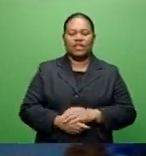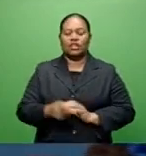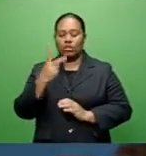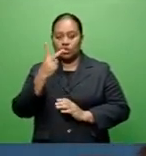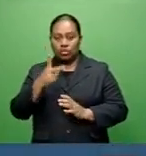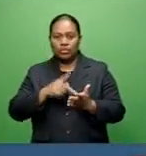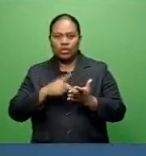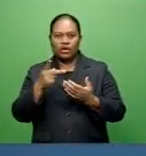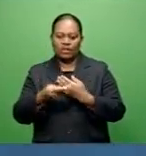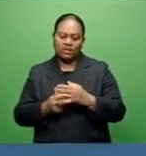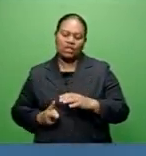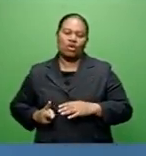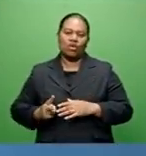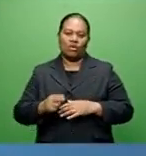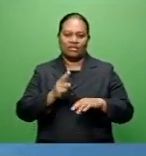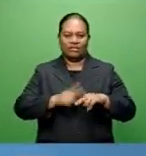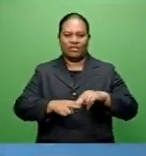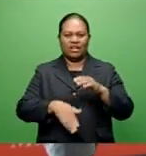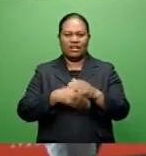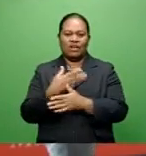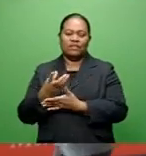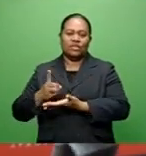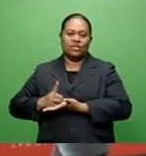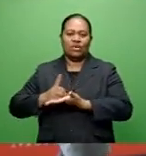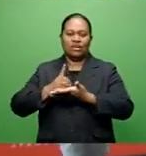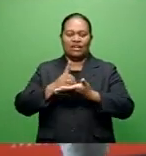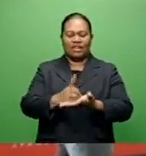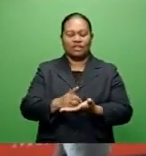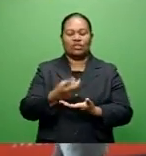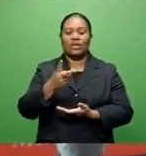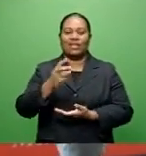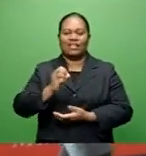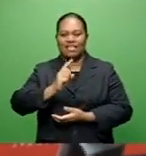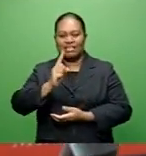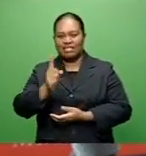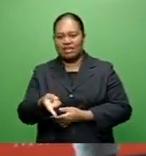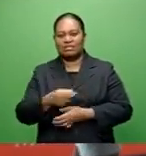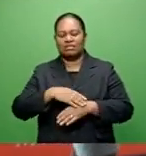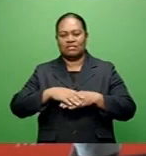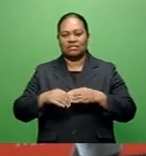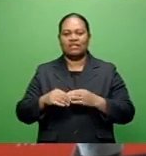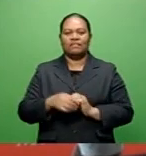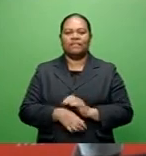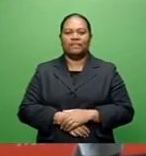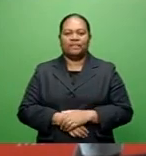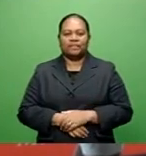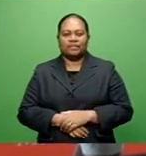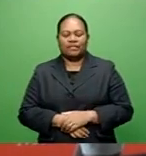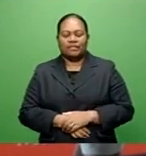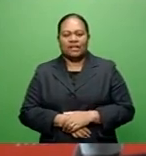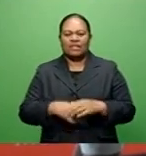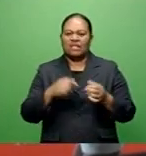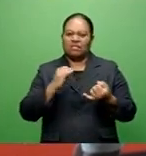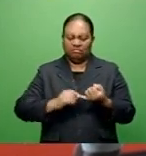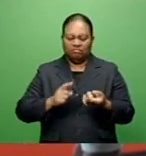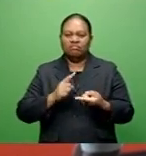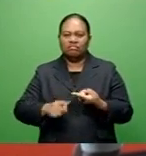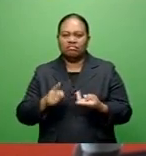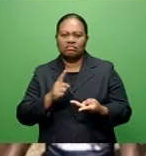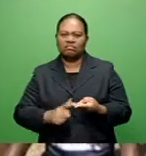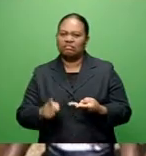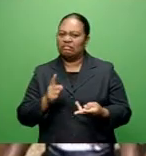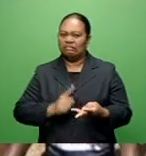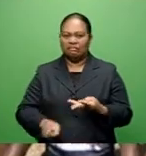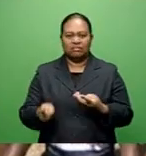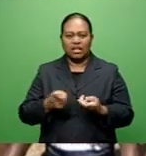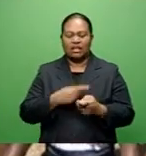on Friday with timely donations worth more than $20,000 from Bumblebee Foods, Ramsamy & Sons Fiji